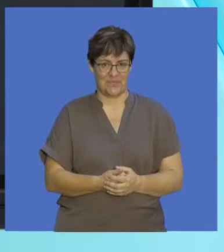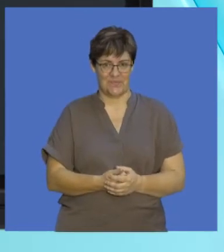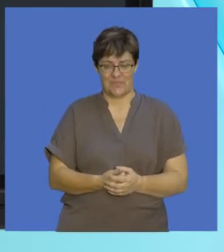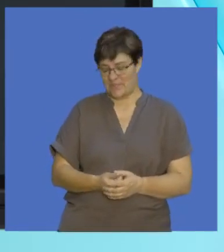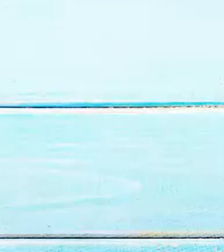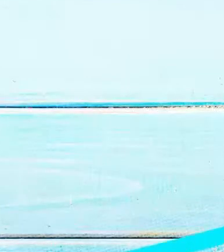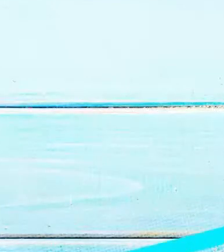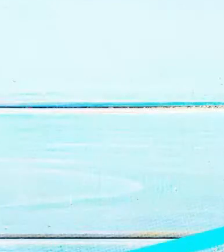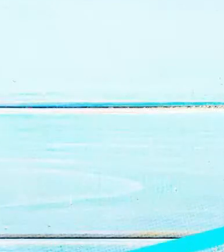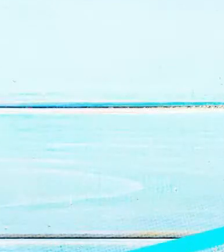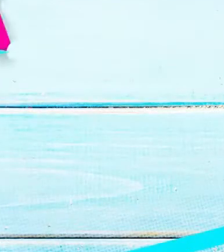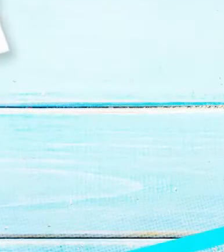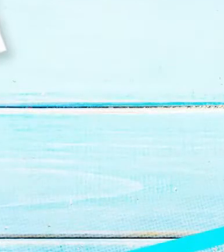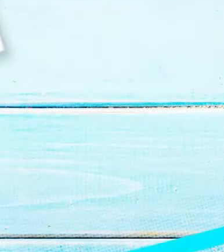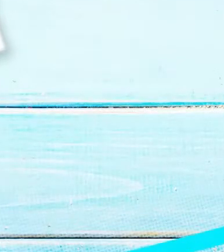now.